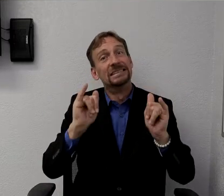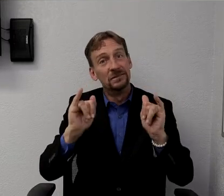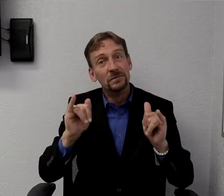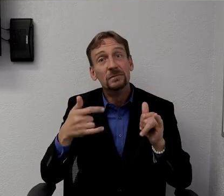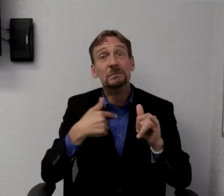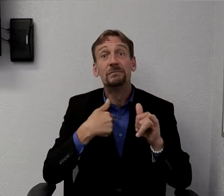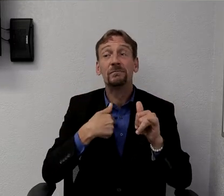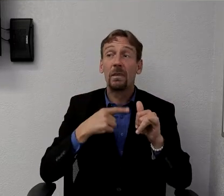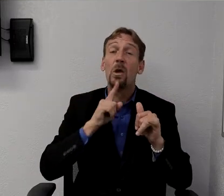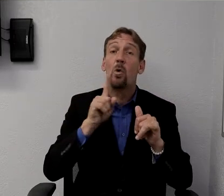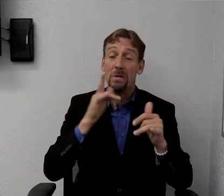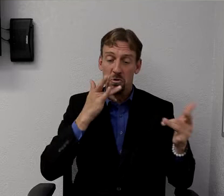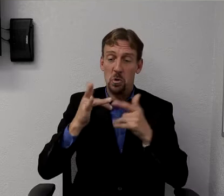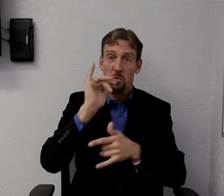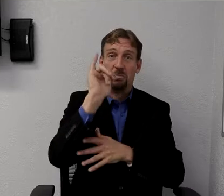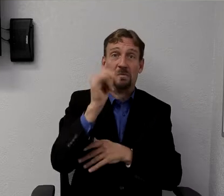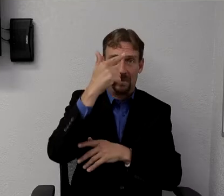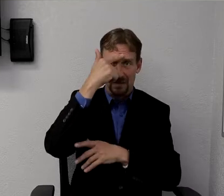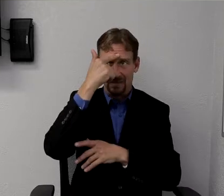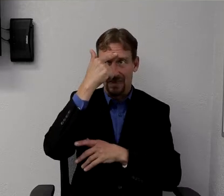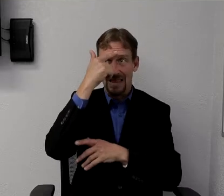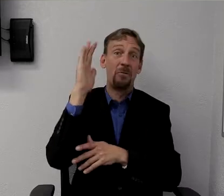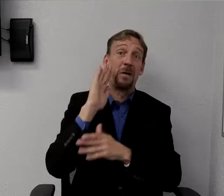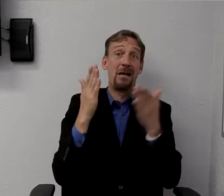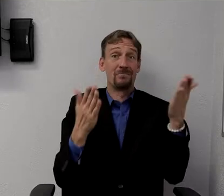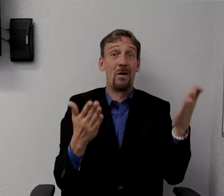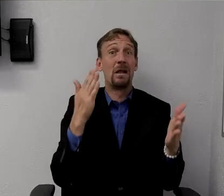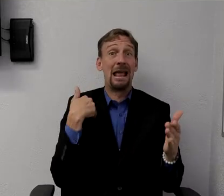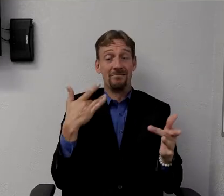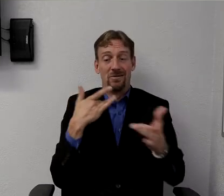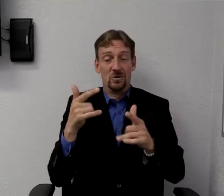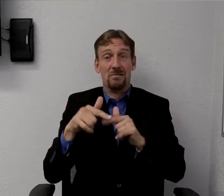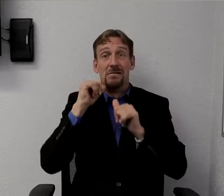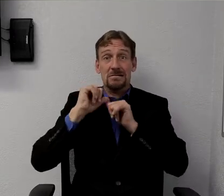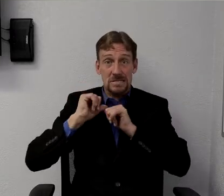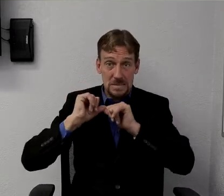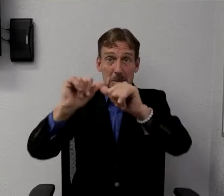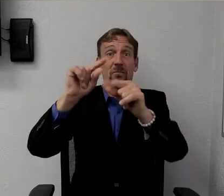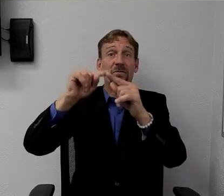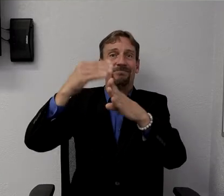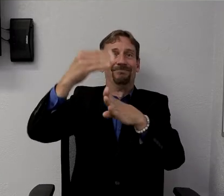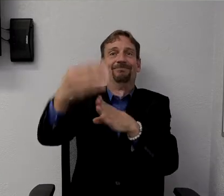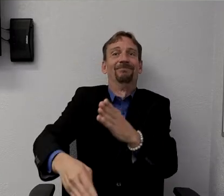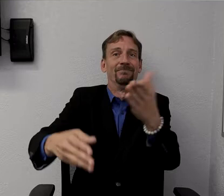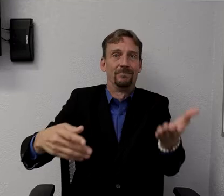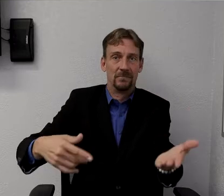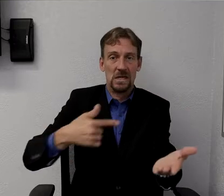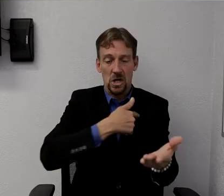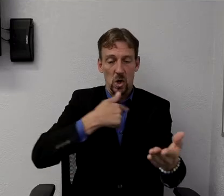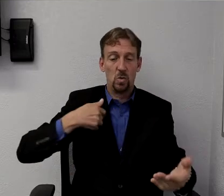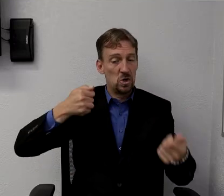throughout the entire duration of this pandemic. We are doing everything we can to